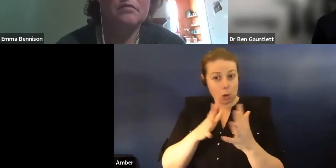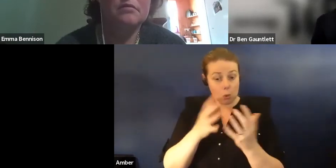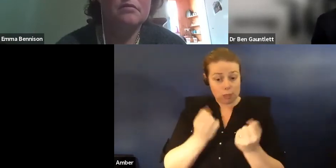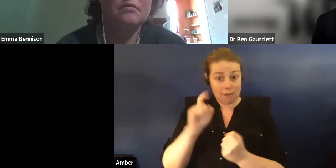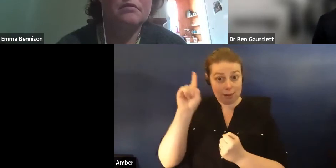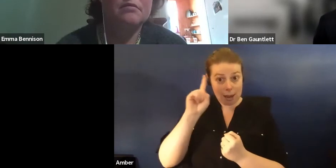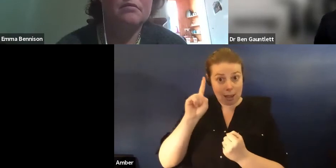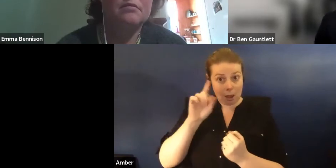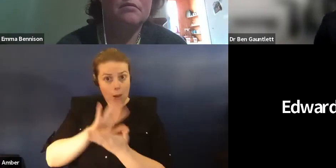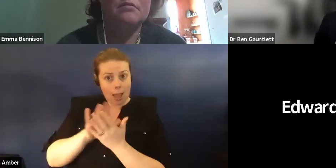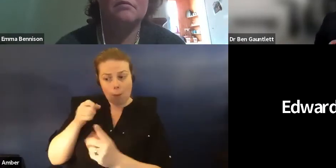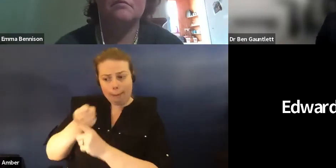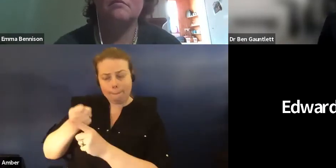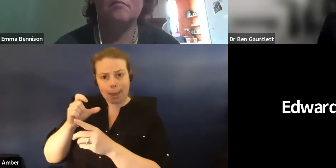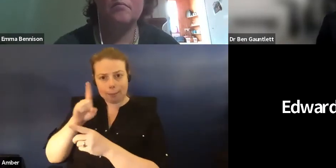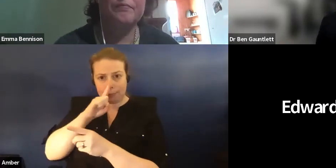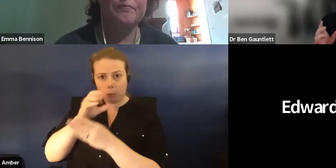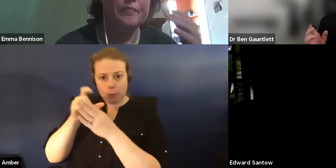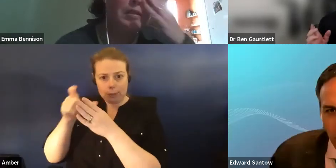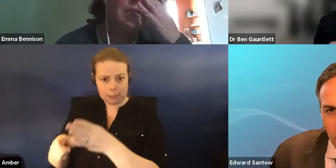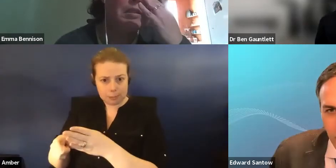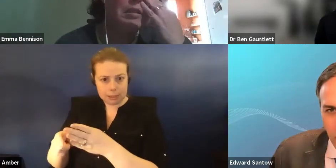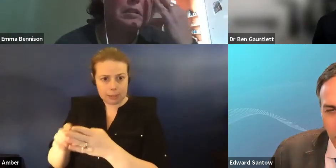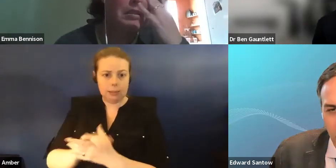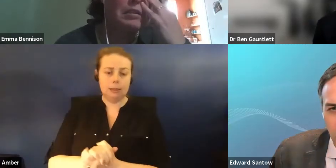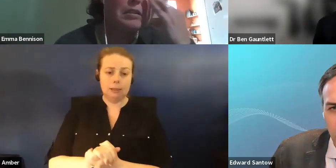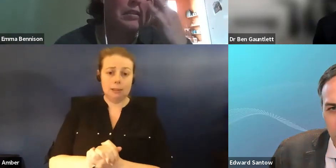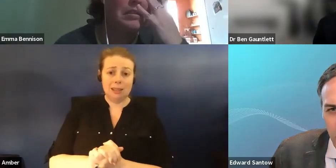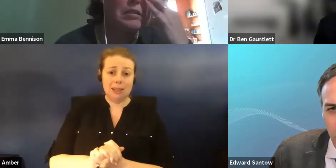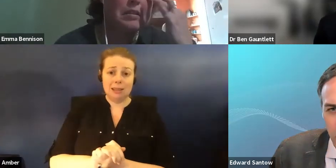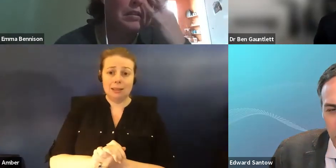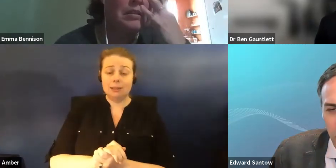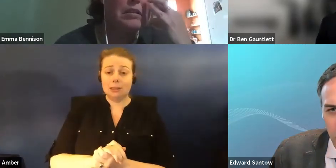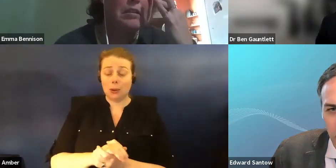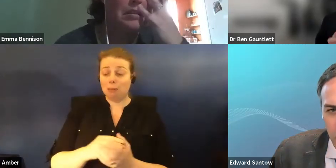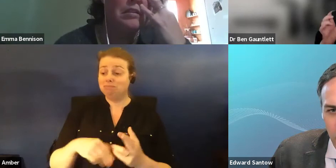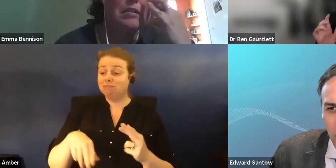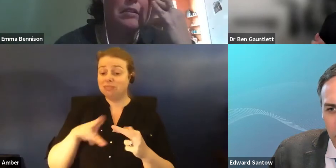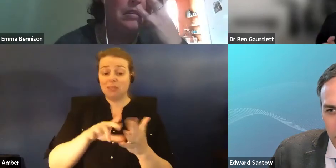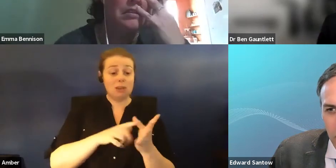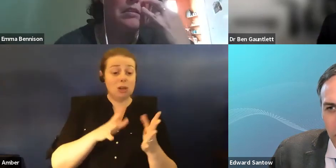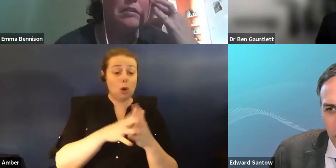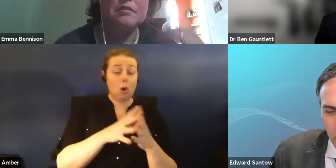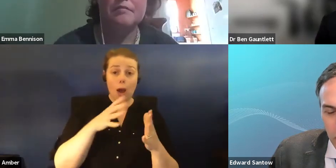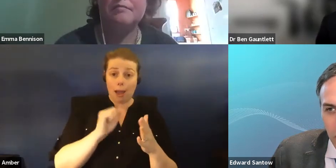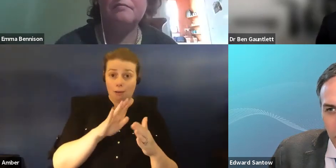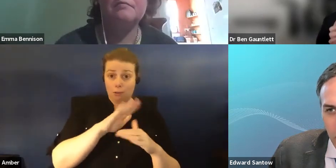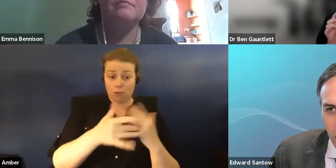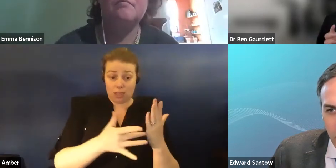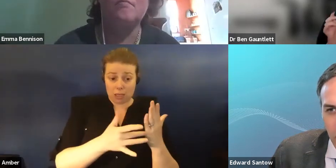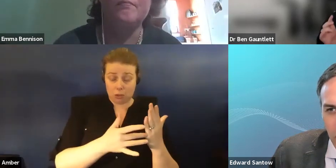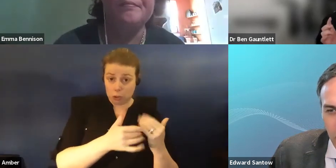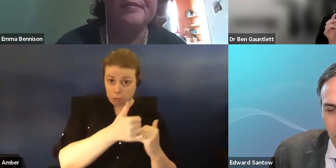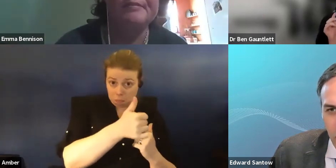disability. In a sense, it's not enough that we have a law relating to technology, it's that the law is effective. It's